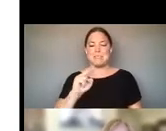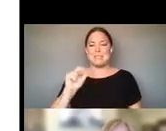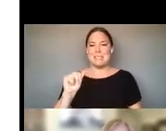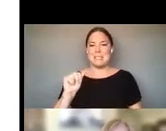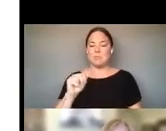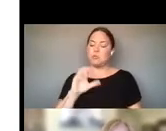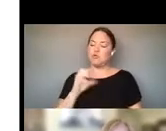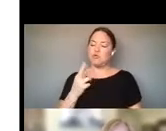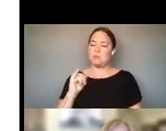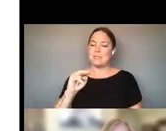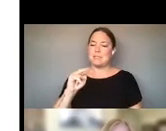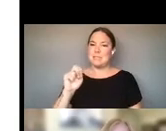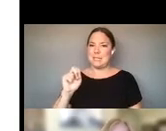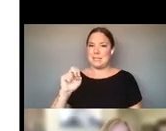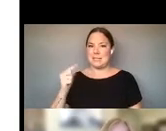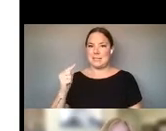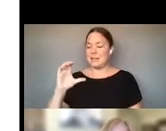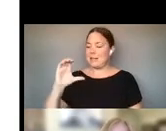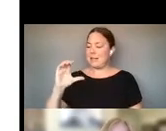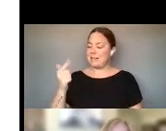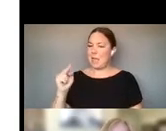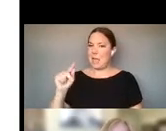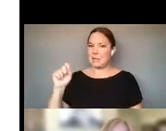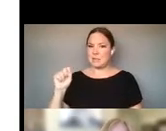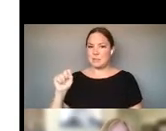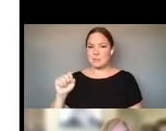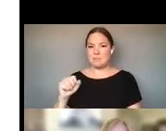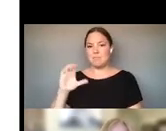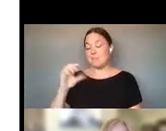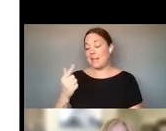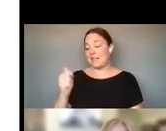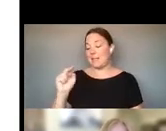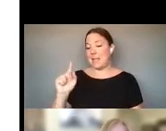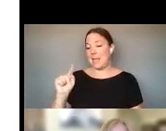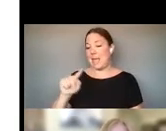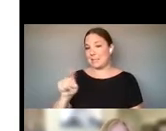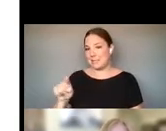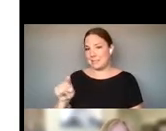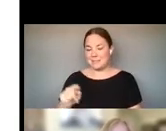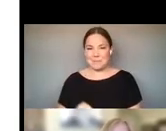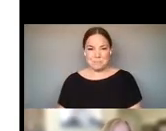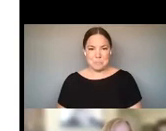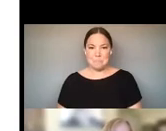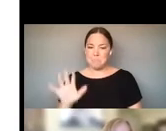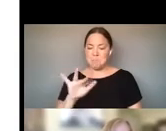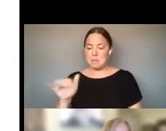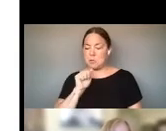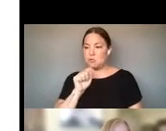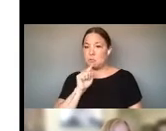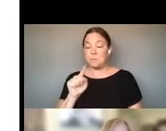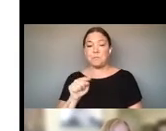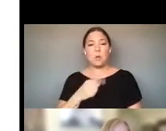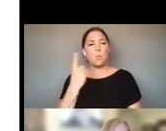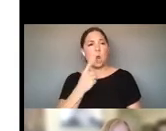you're, if you're, uh, there to answer a question, which is about whether the slide deck would be available for download after this presentation.